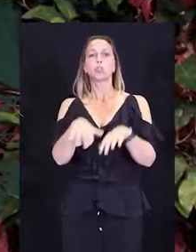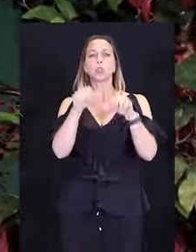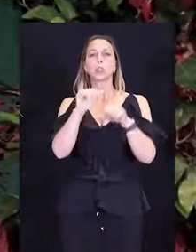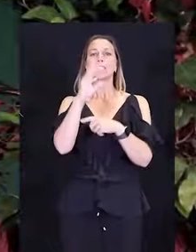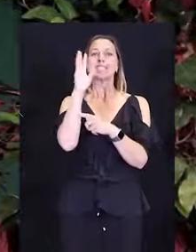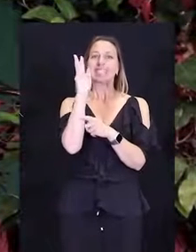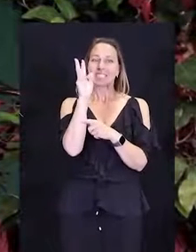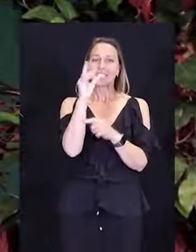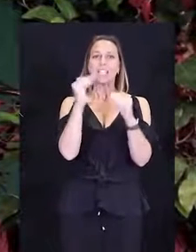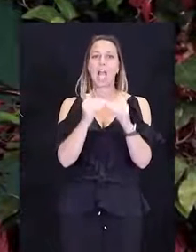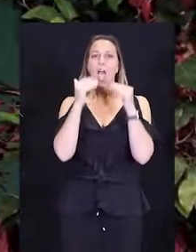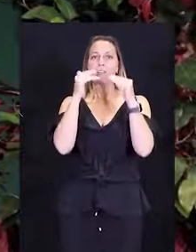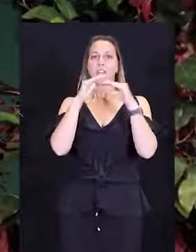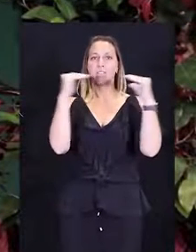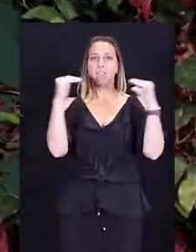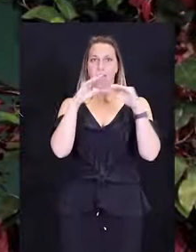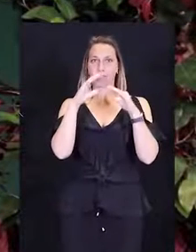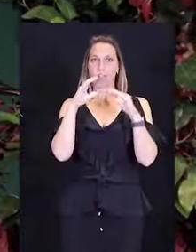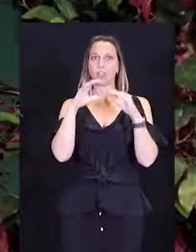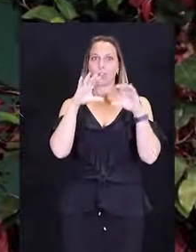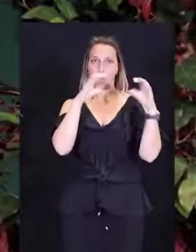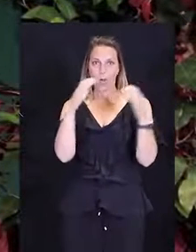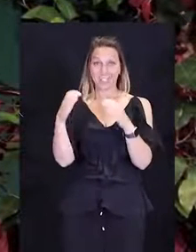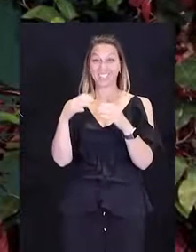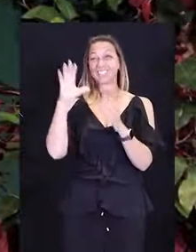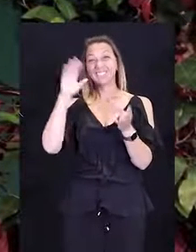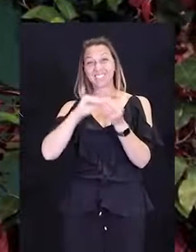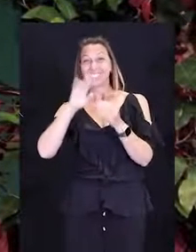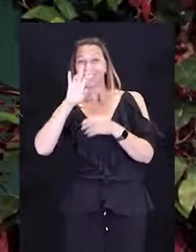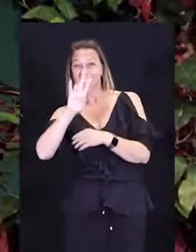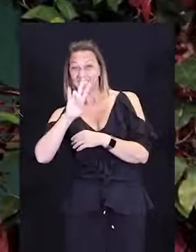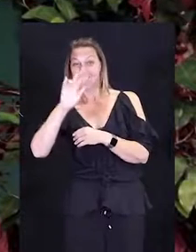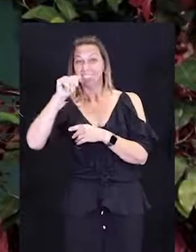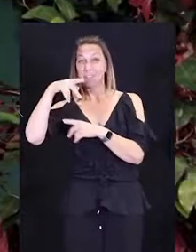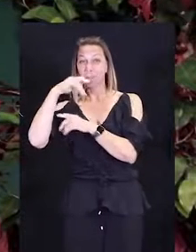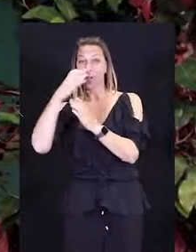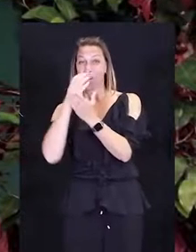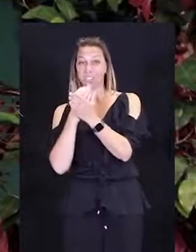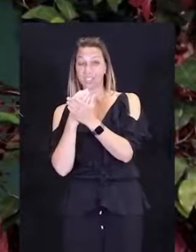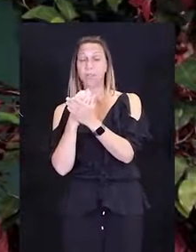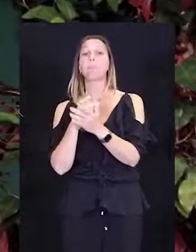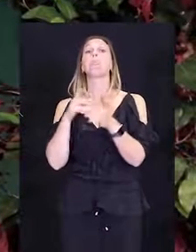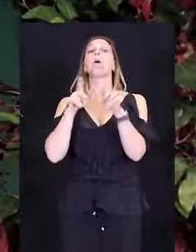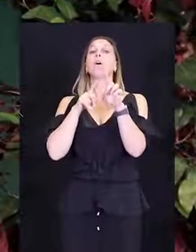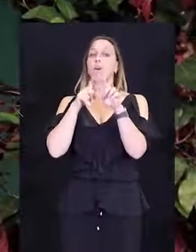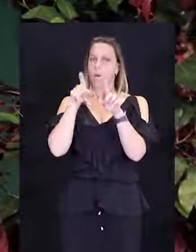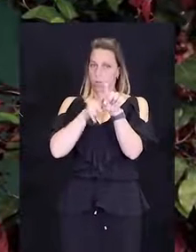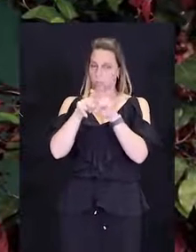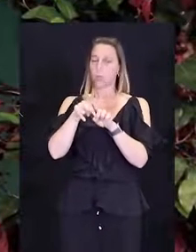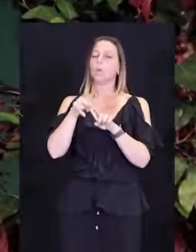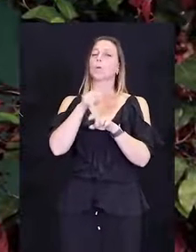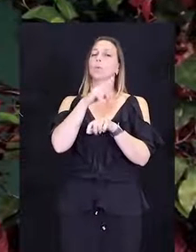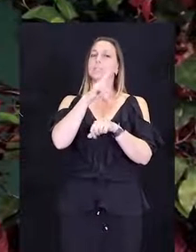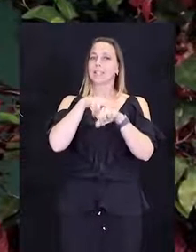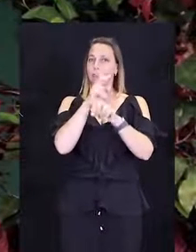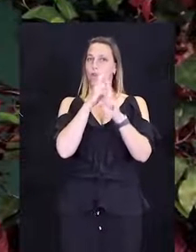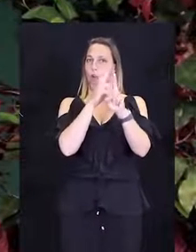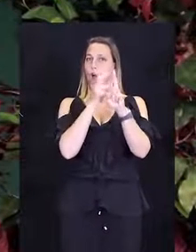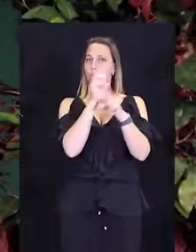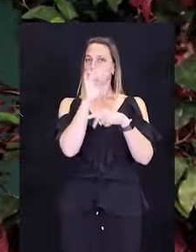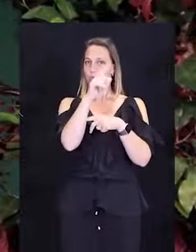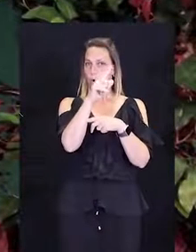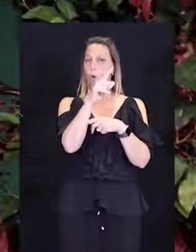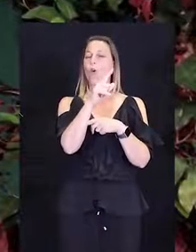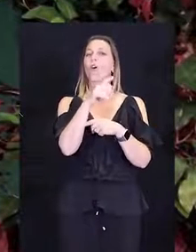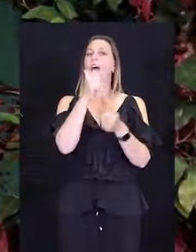16 advanced level courses during her career, 7 of which being AP courses. She was also on the Distinguished Honor Roll every marking